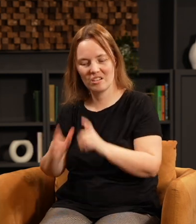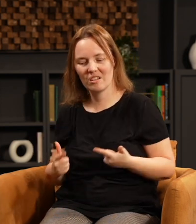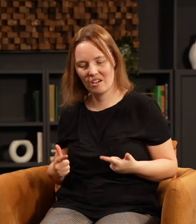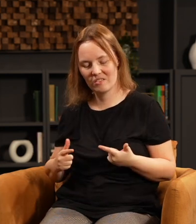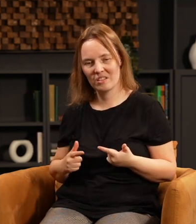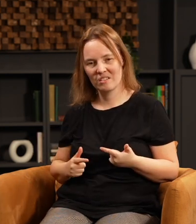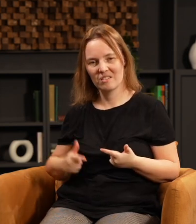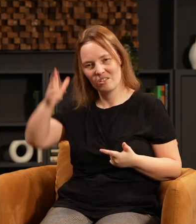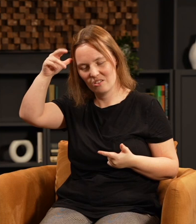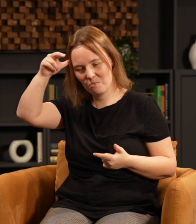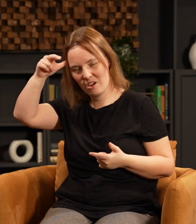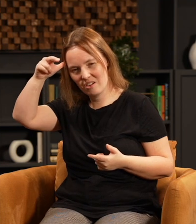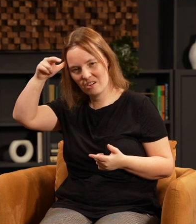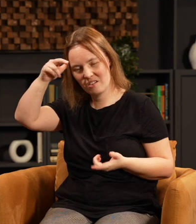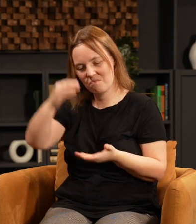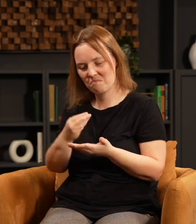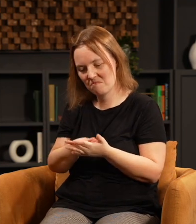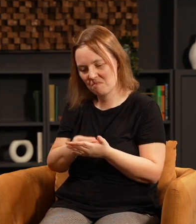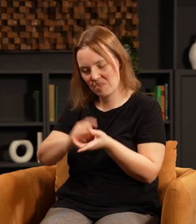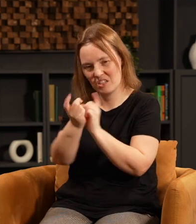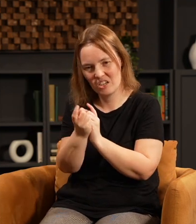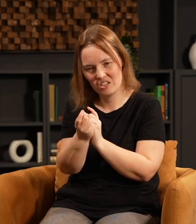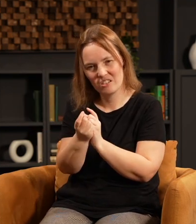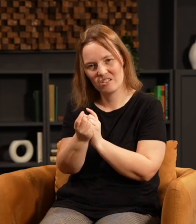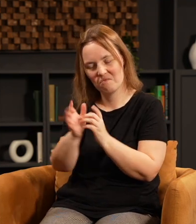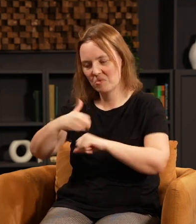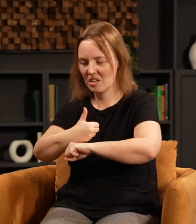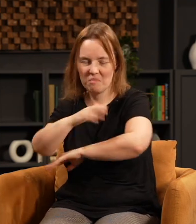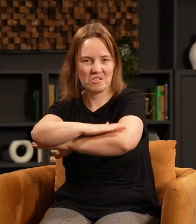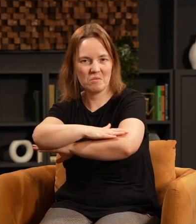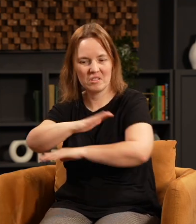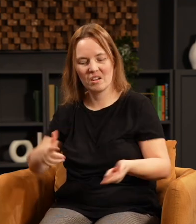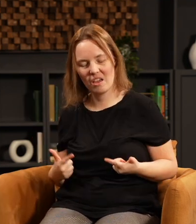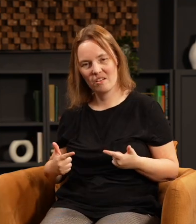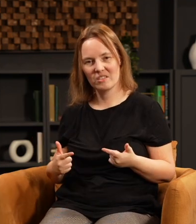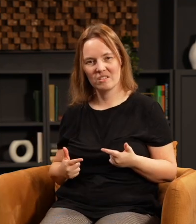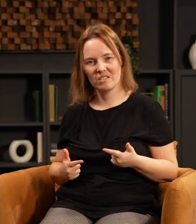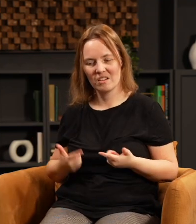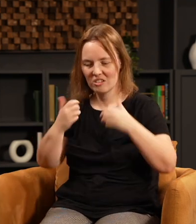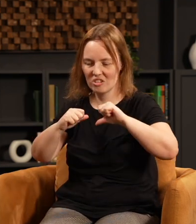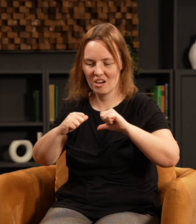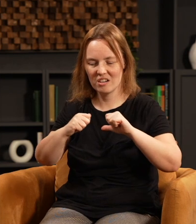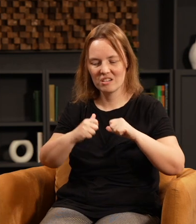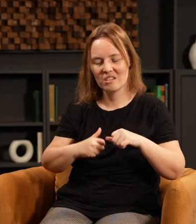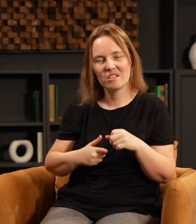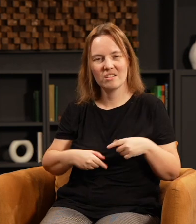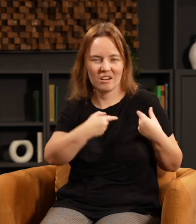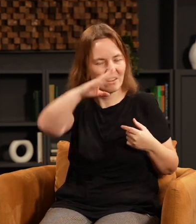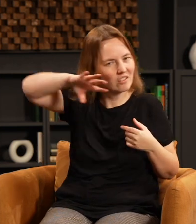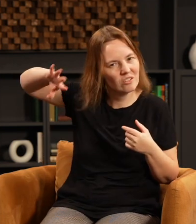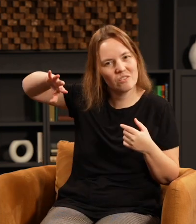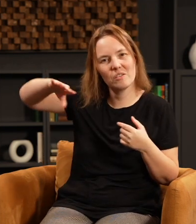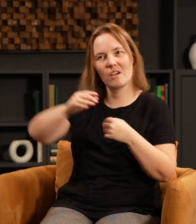that set up their tables in our life, and they just try to exploit us and to turn our hearts from God. You see, when Jesus arrived on the scene in Israel, the temple was no longer